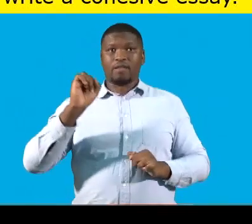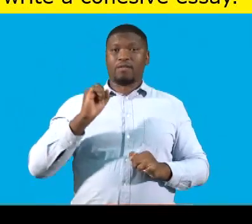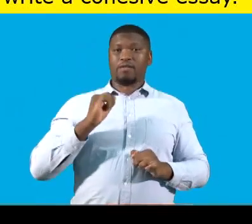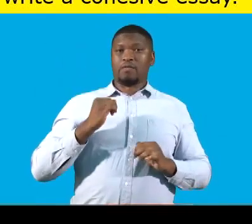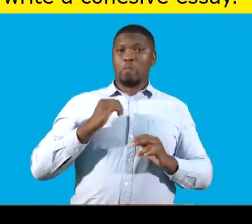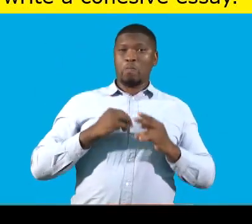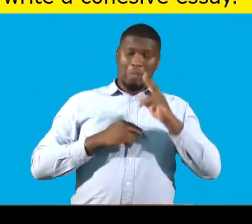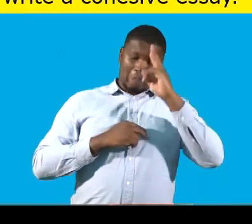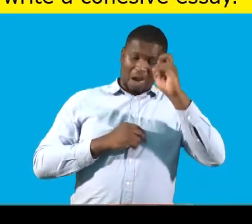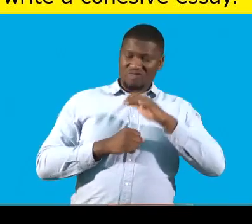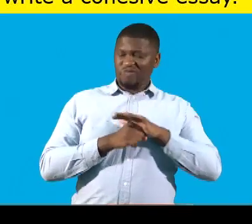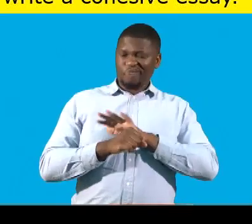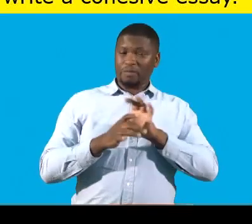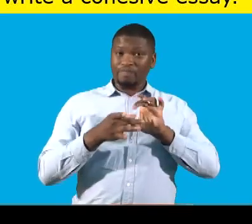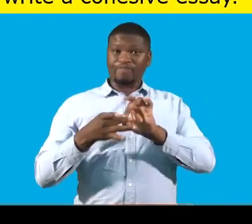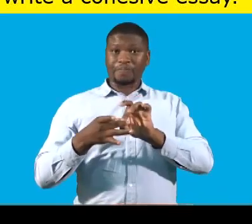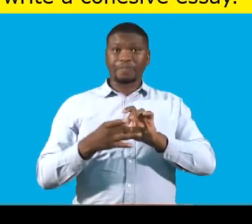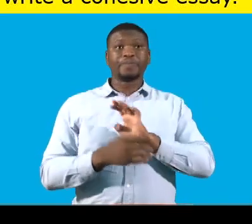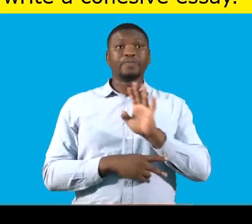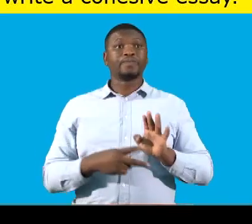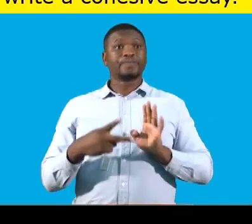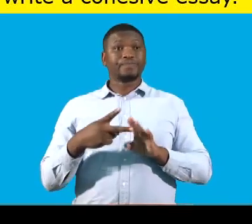in compassion, love, and humanity and dignity.